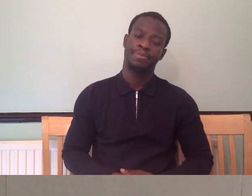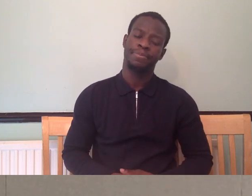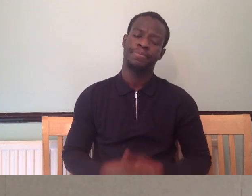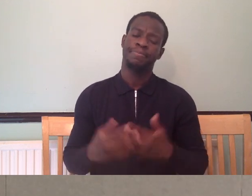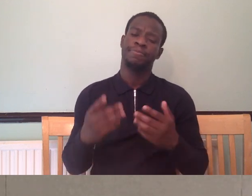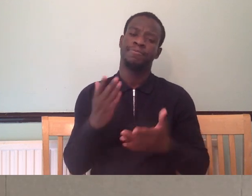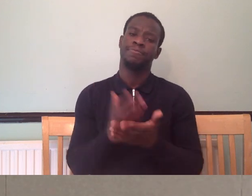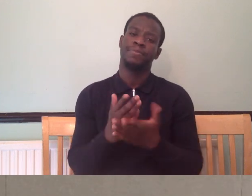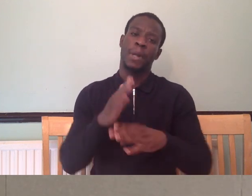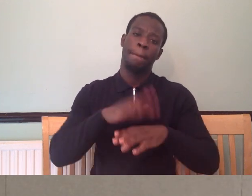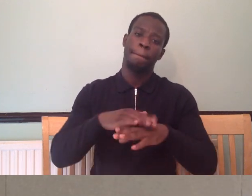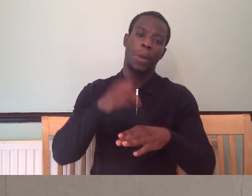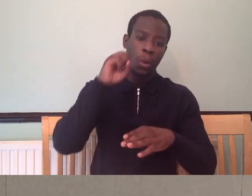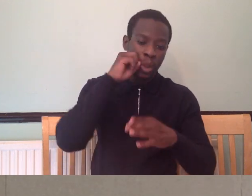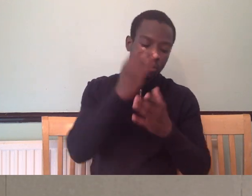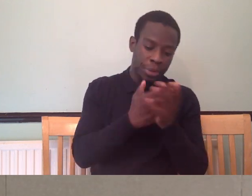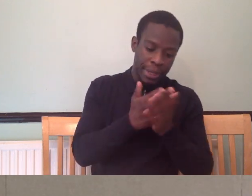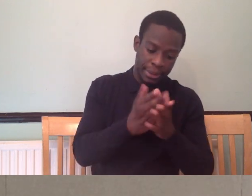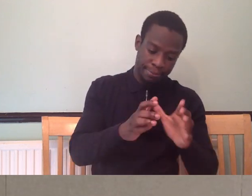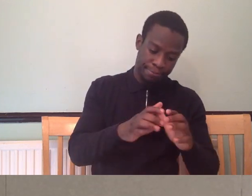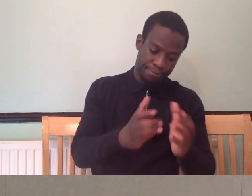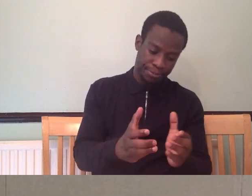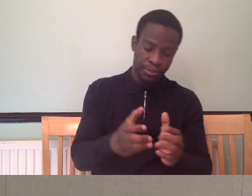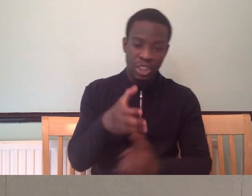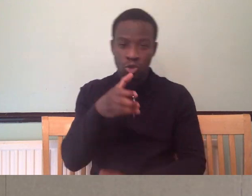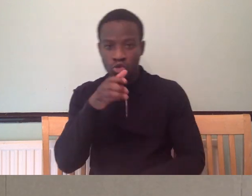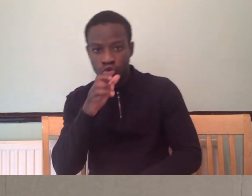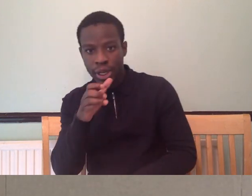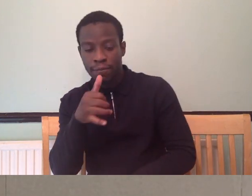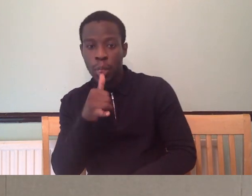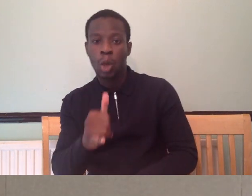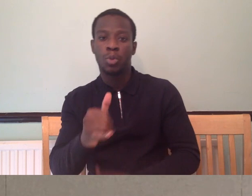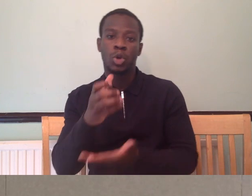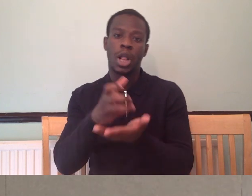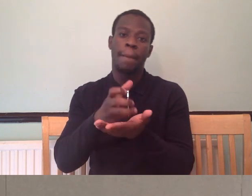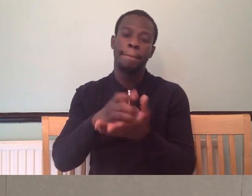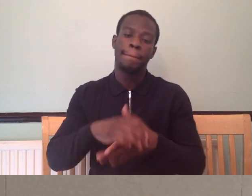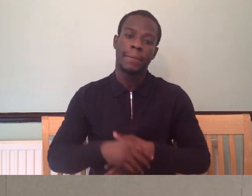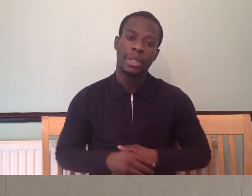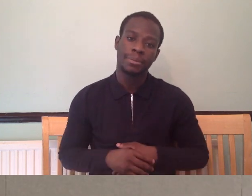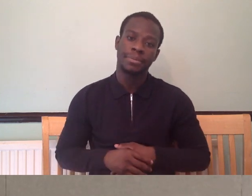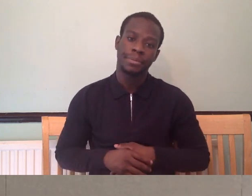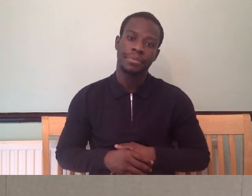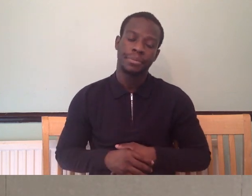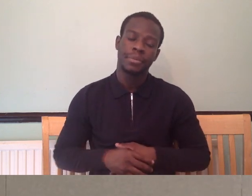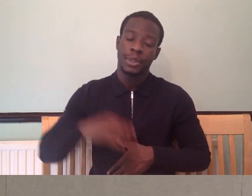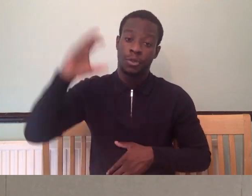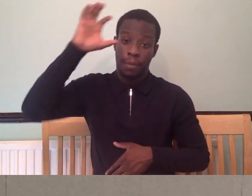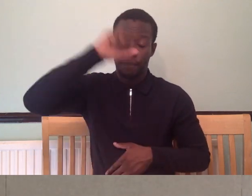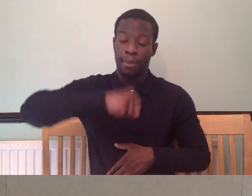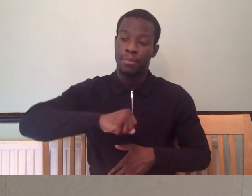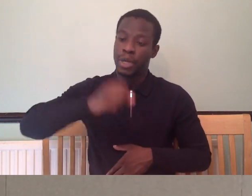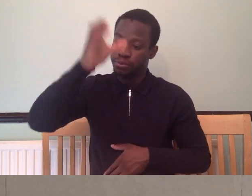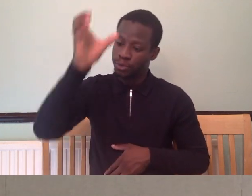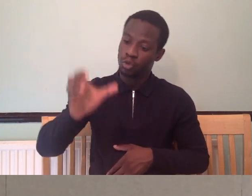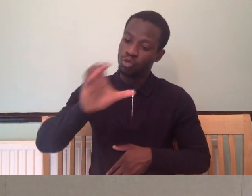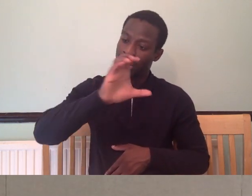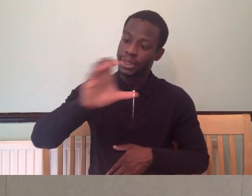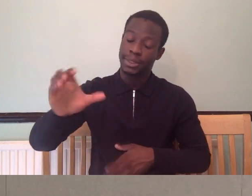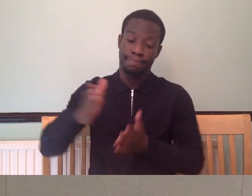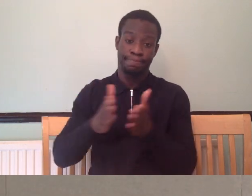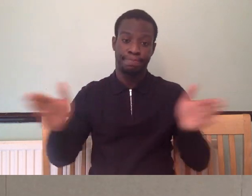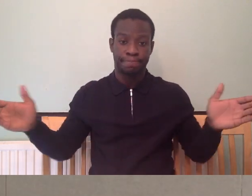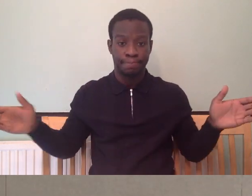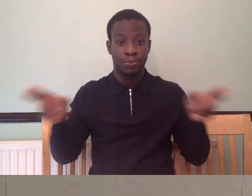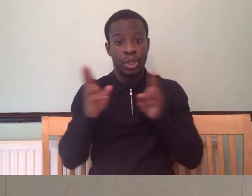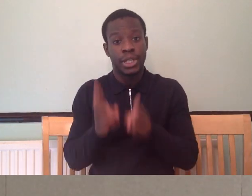when we're going to break bread and we're going to drink from the communion cup, remembering Christ crucified for